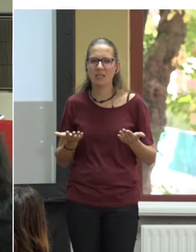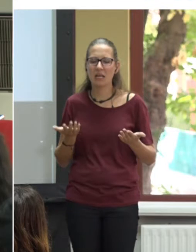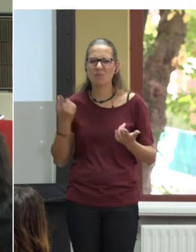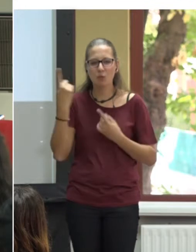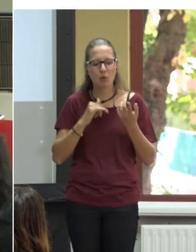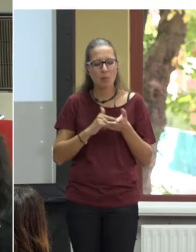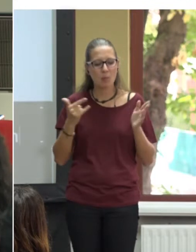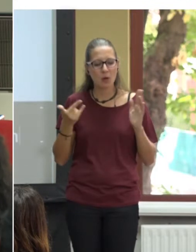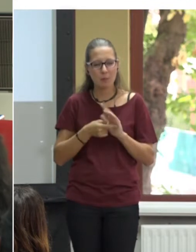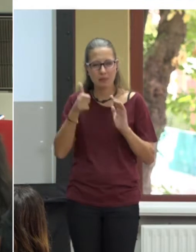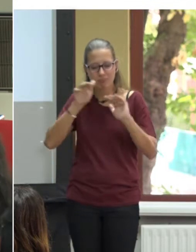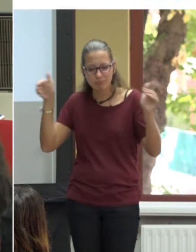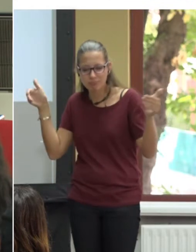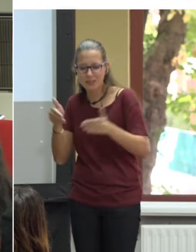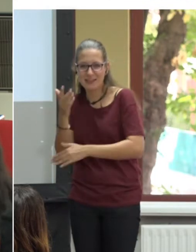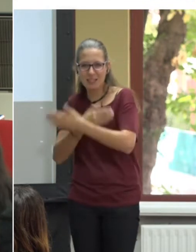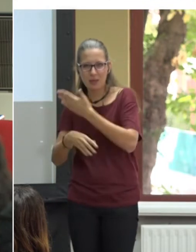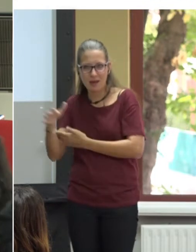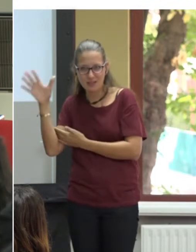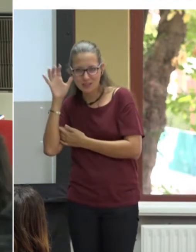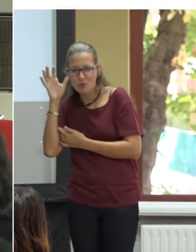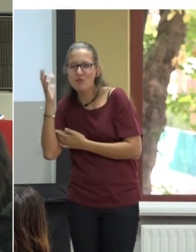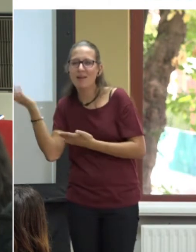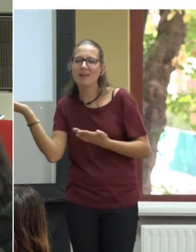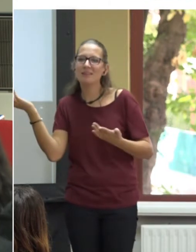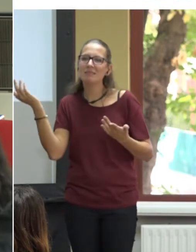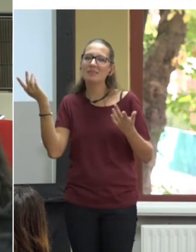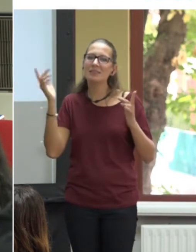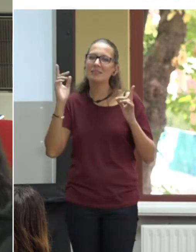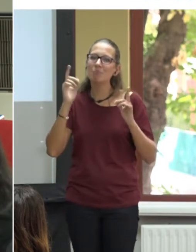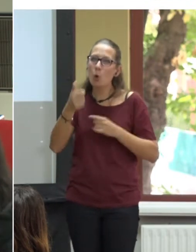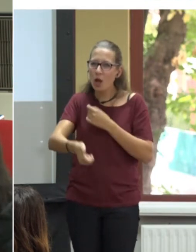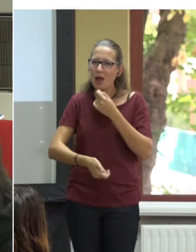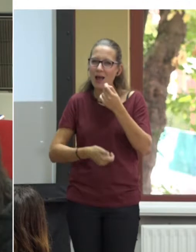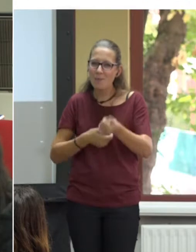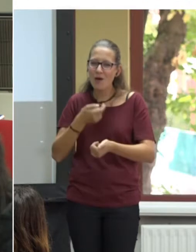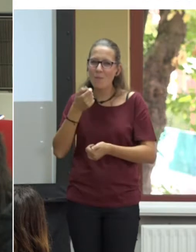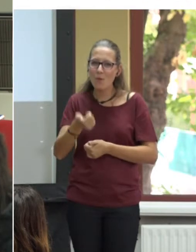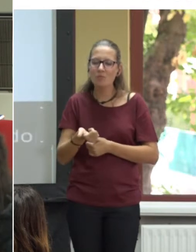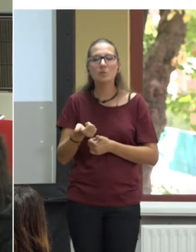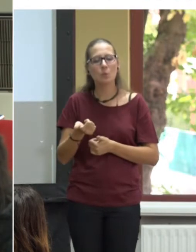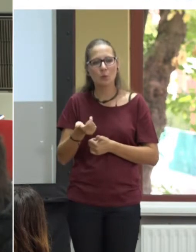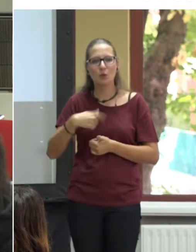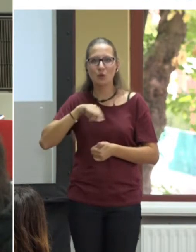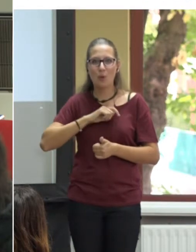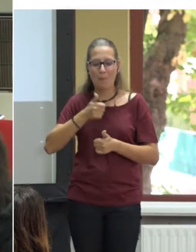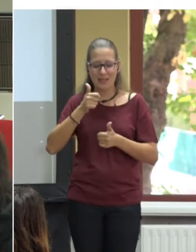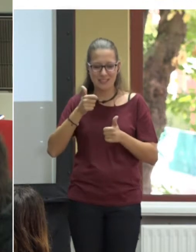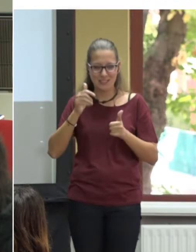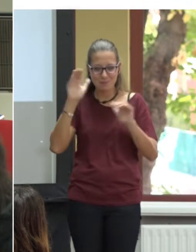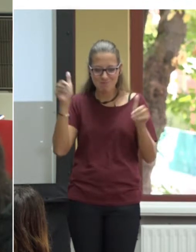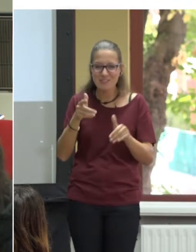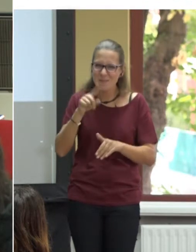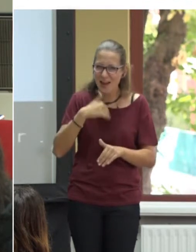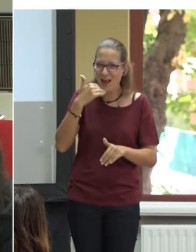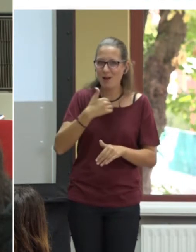but there are projects aiming at sensory impairment that are integrating more and more. We're reaching to the